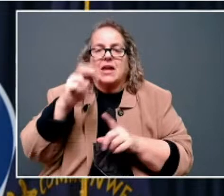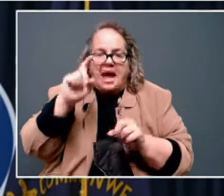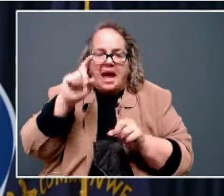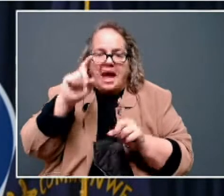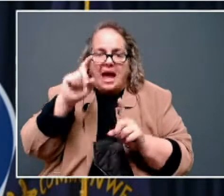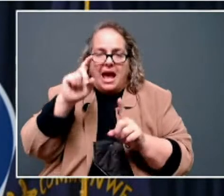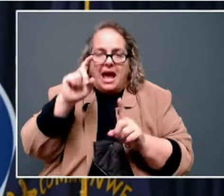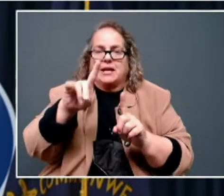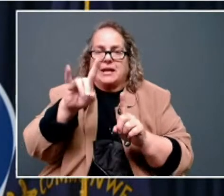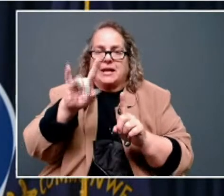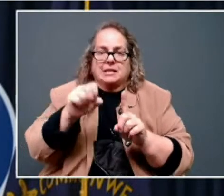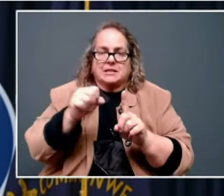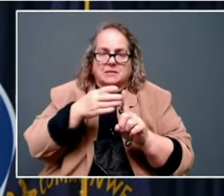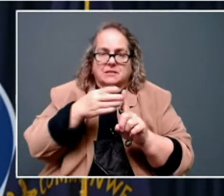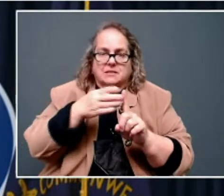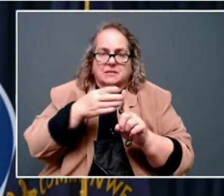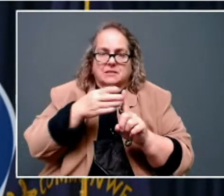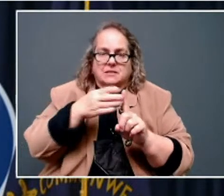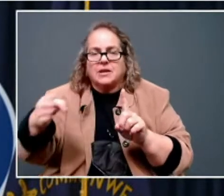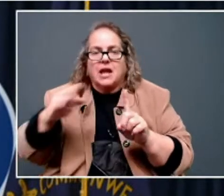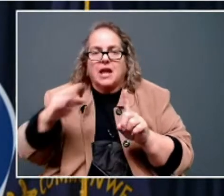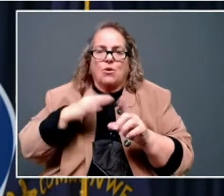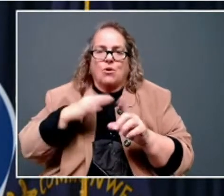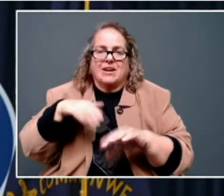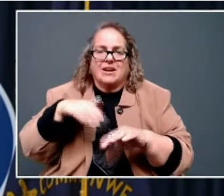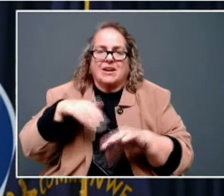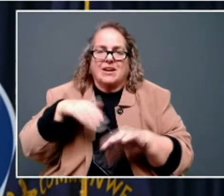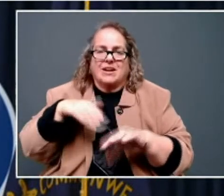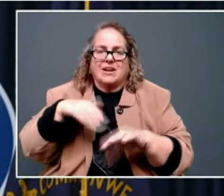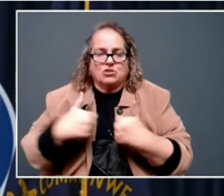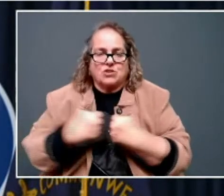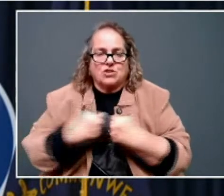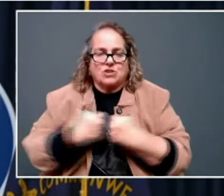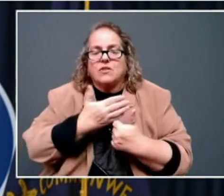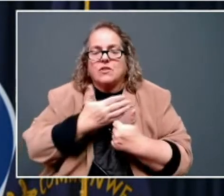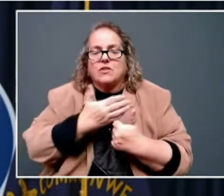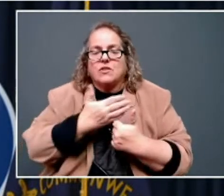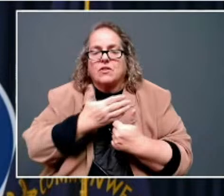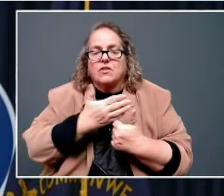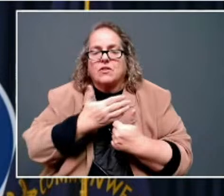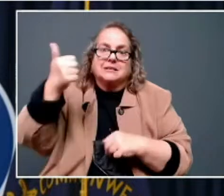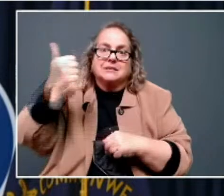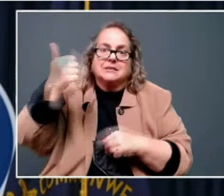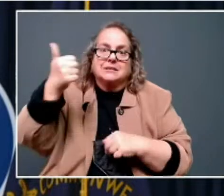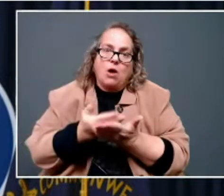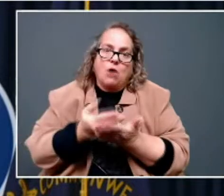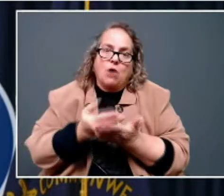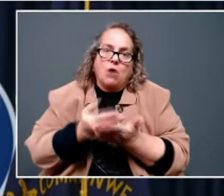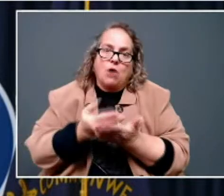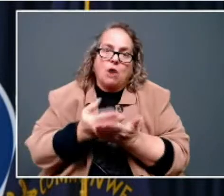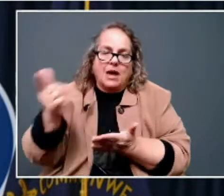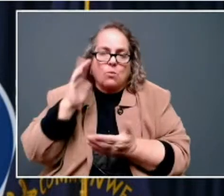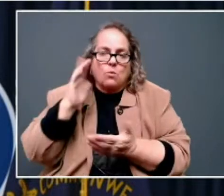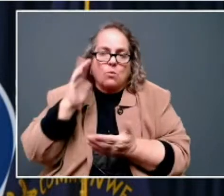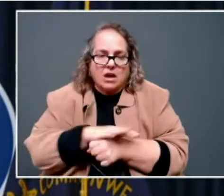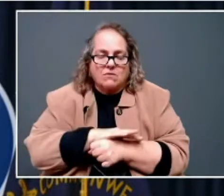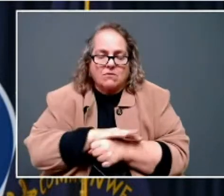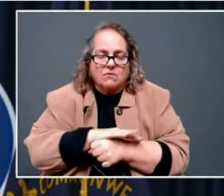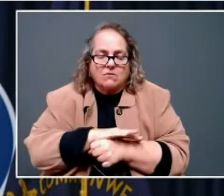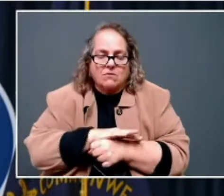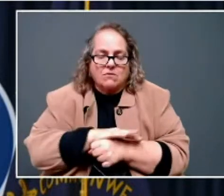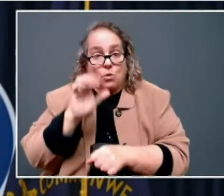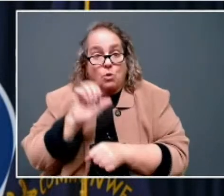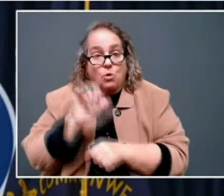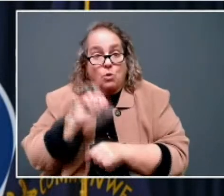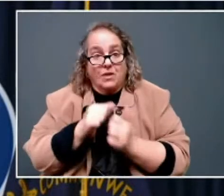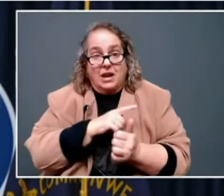big challenges. We'll be working with the state legislature. We had worked on tornado relief, and then we